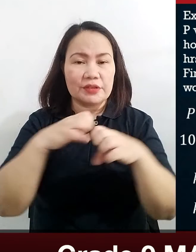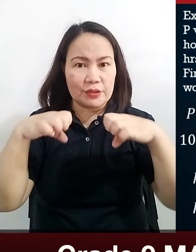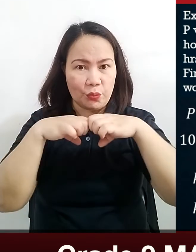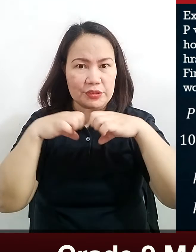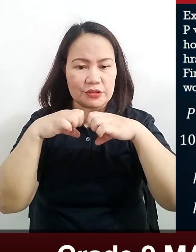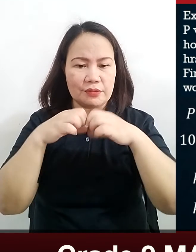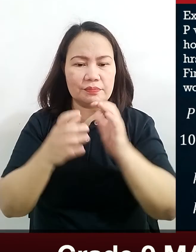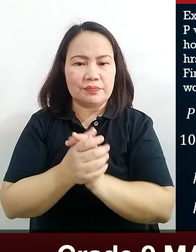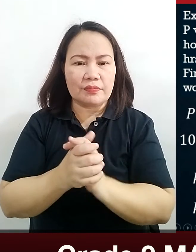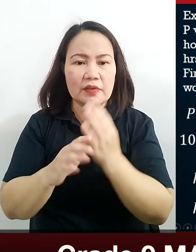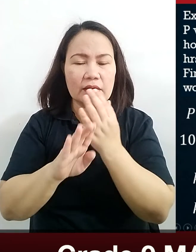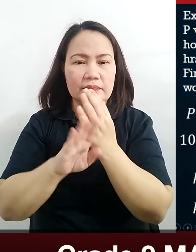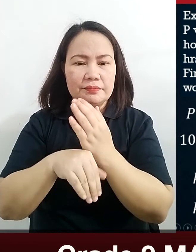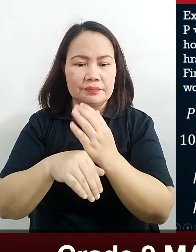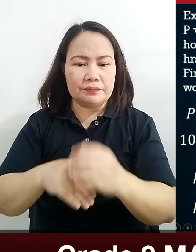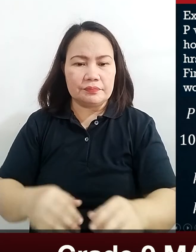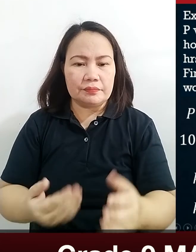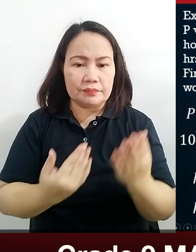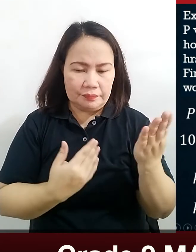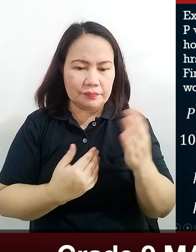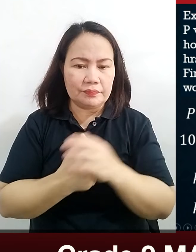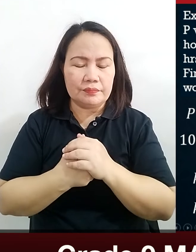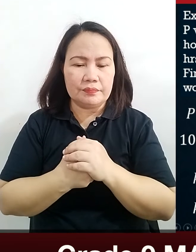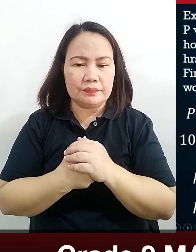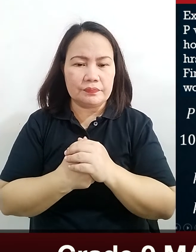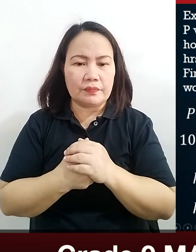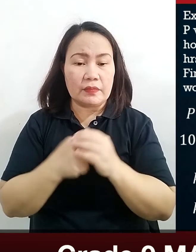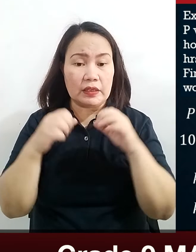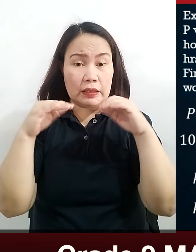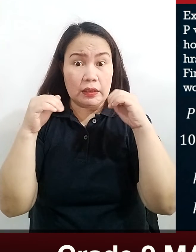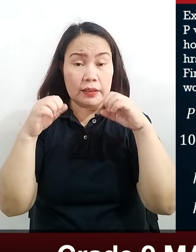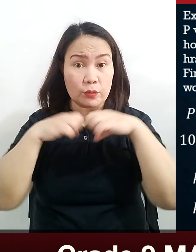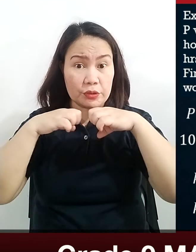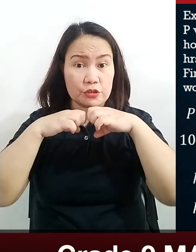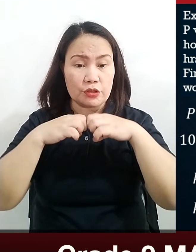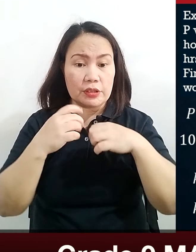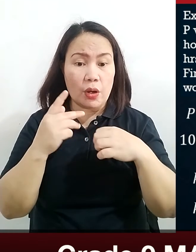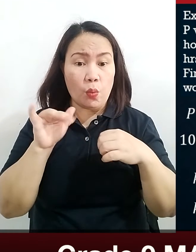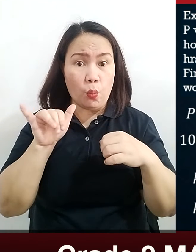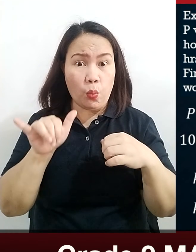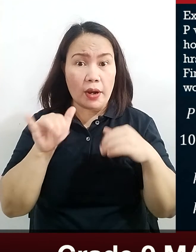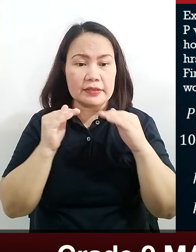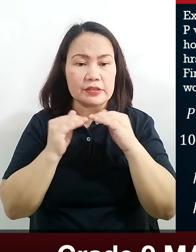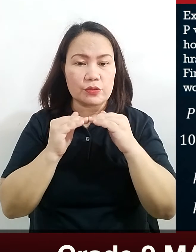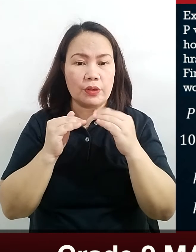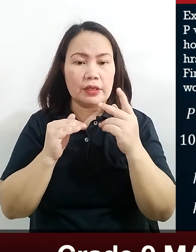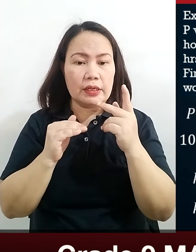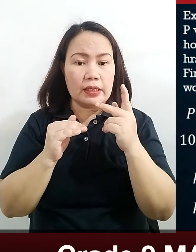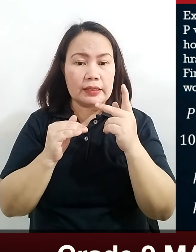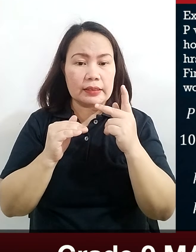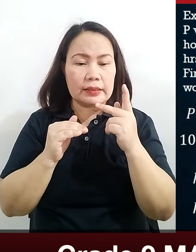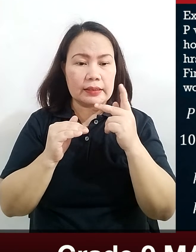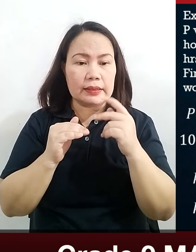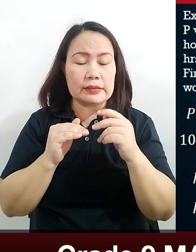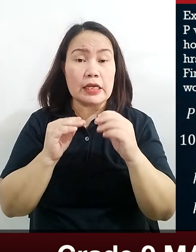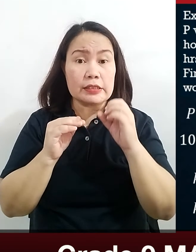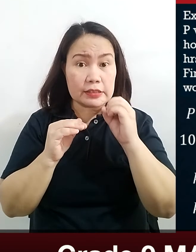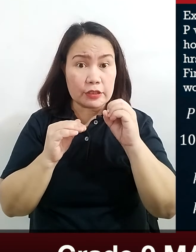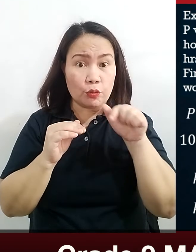natin yung equation natin. So, balik tayo dito. Balik tayo dyan. So, yung equation na natin ay y is equal